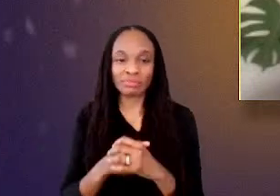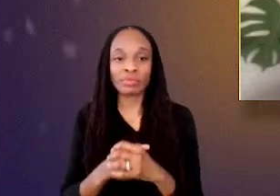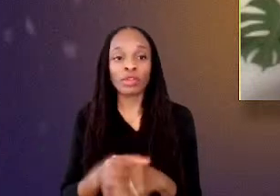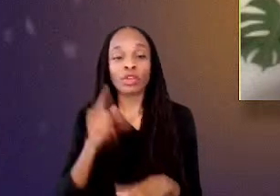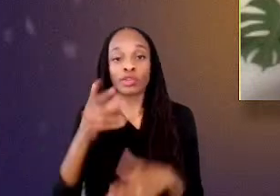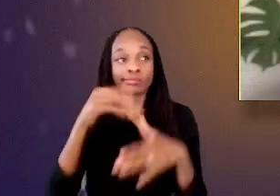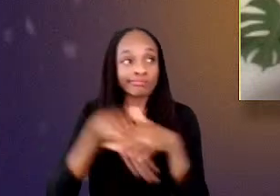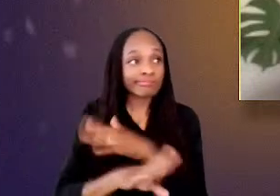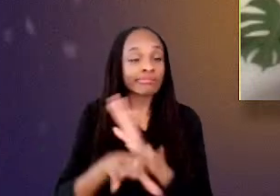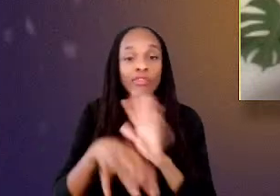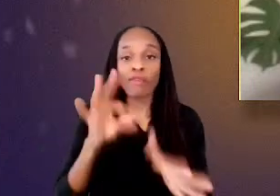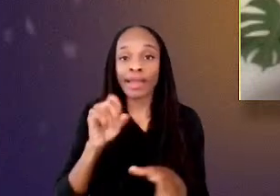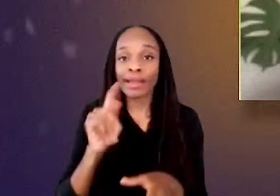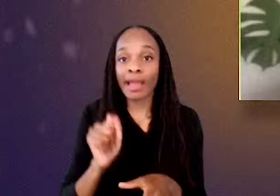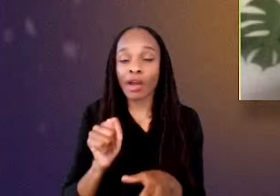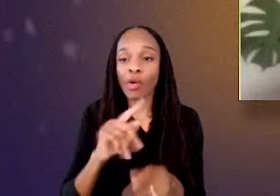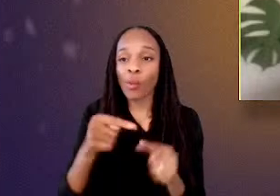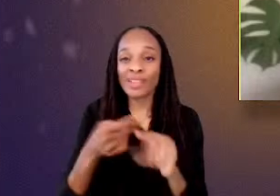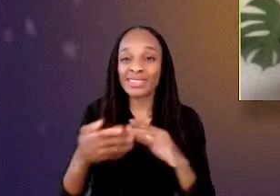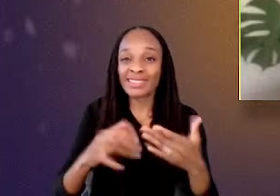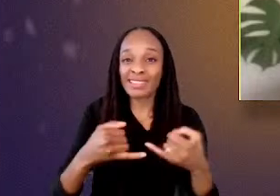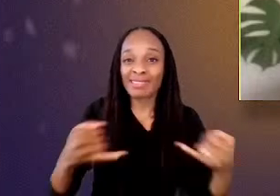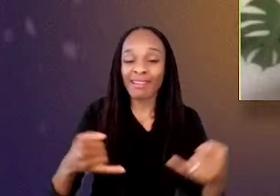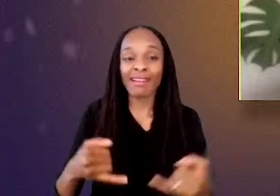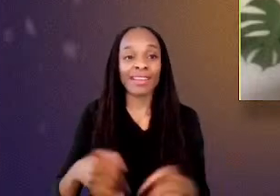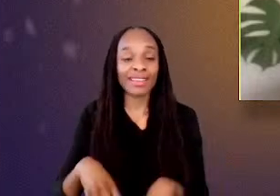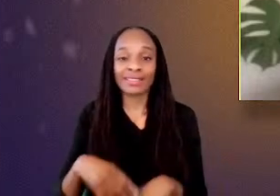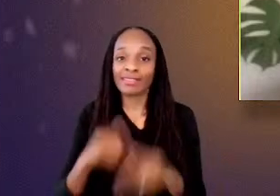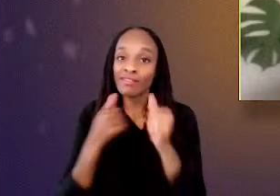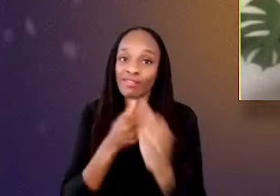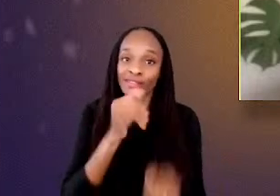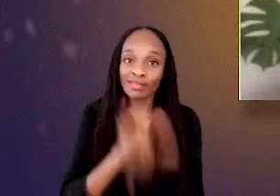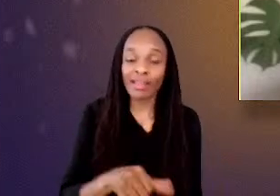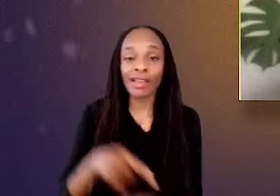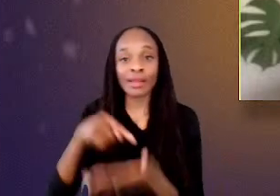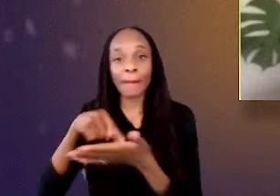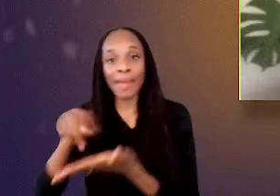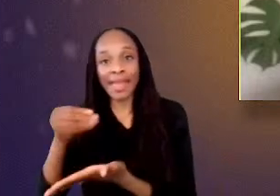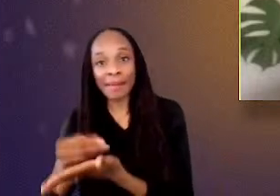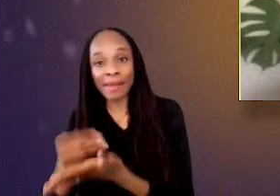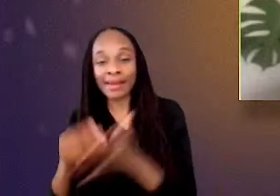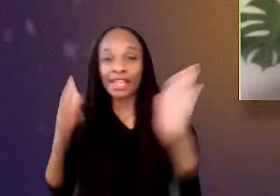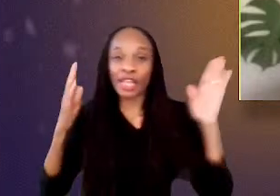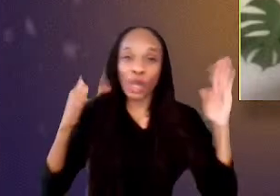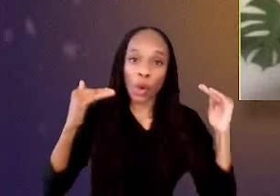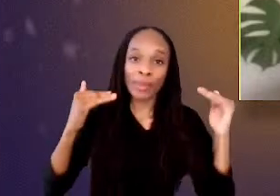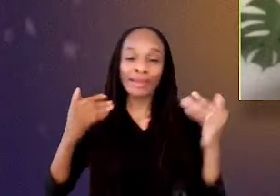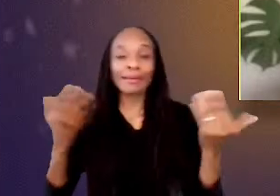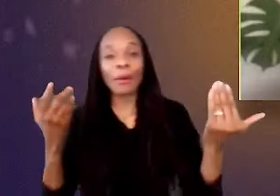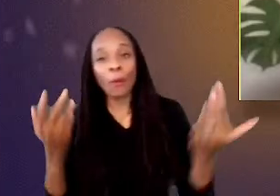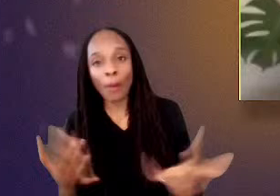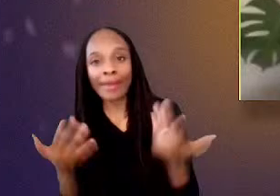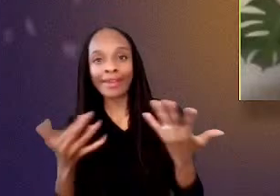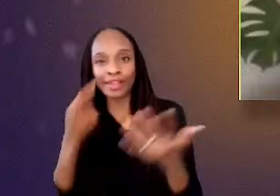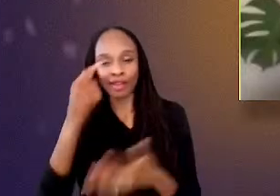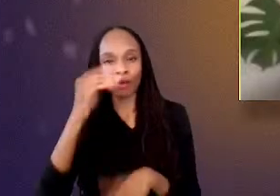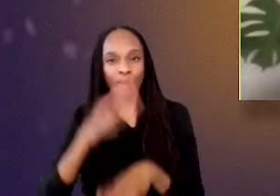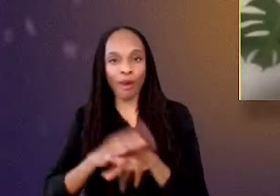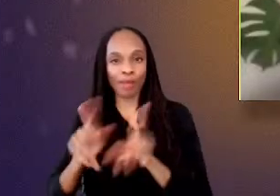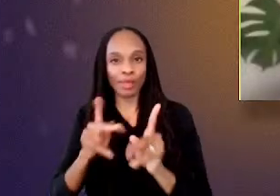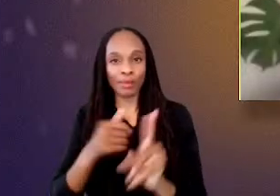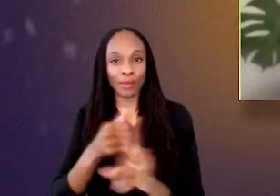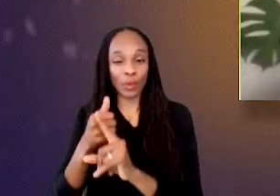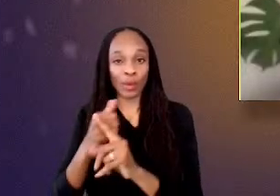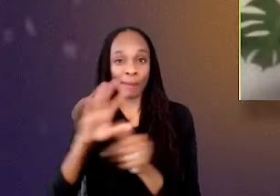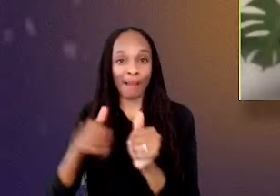finding out what the deadlines are, delivering on them, and paying money and hoping and waiting on the people who are behind the